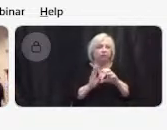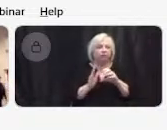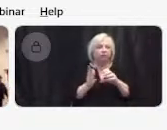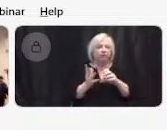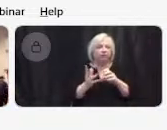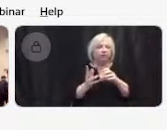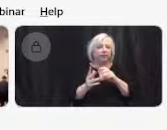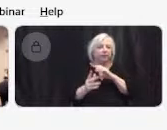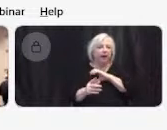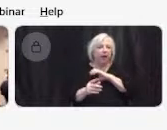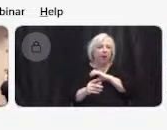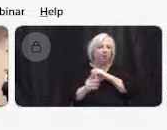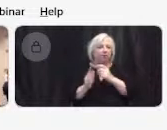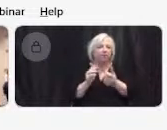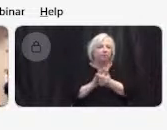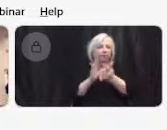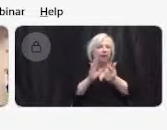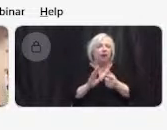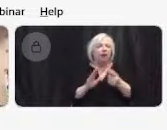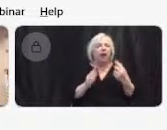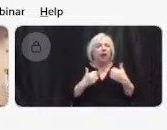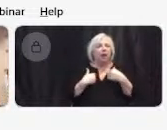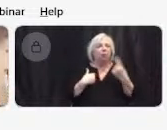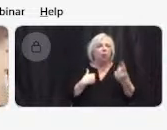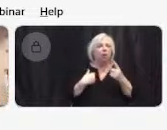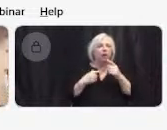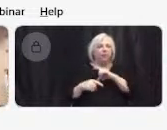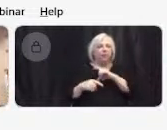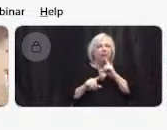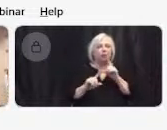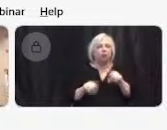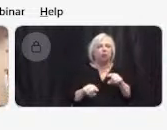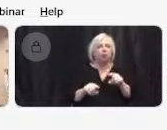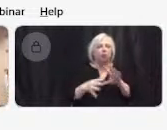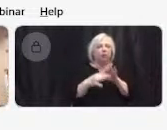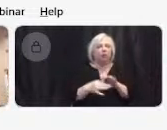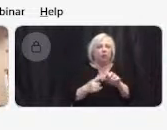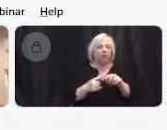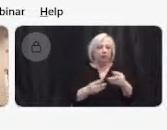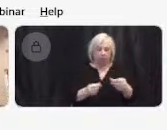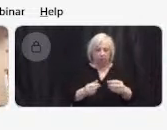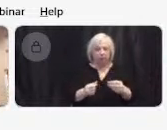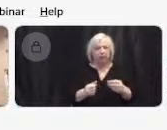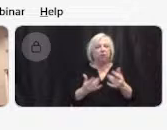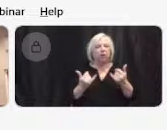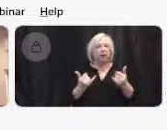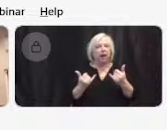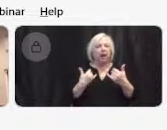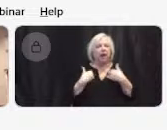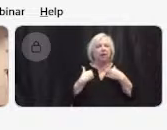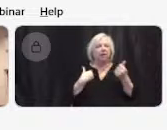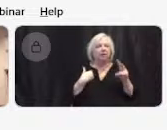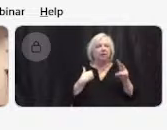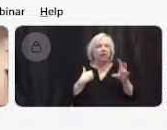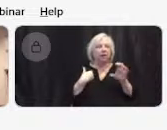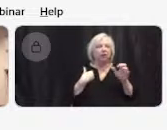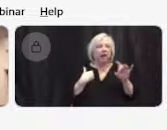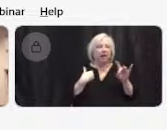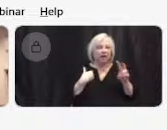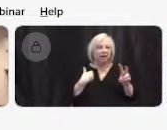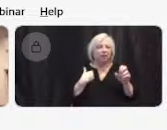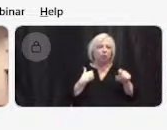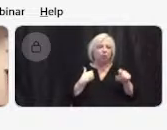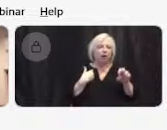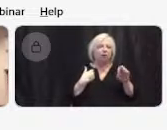date, there has been 1 police report associated with this property. The property is occupied by a 1,786 square foot